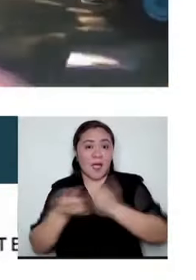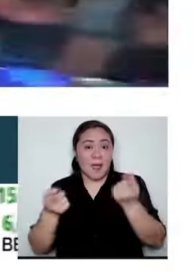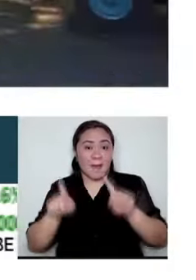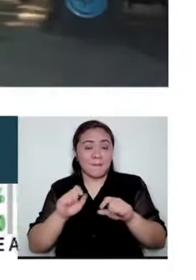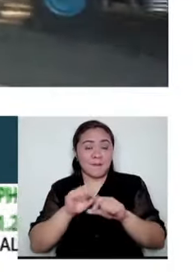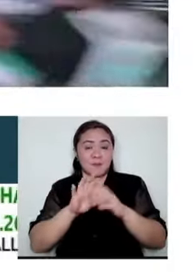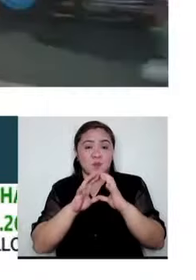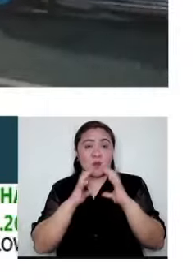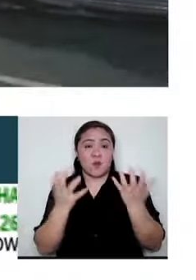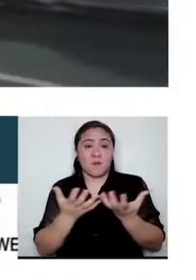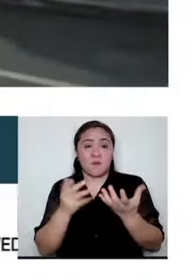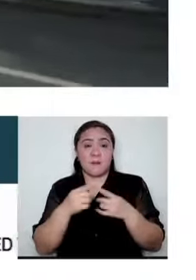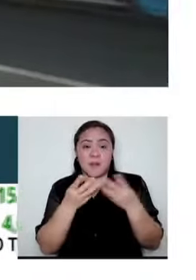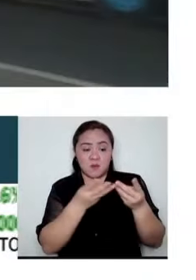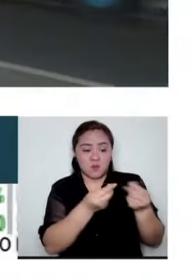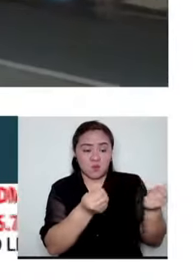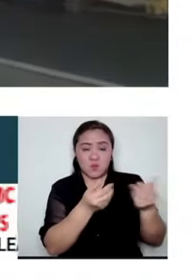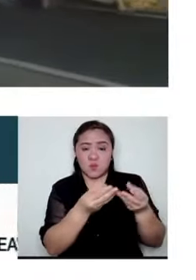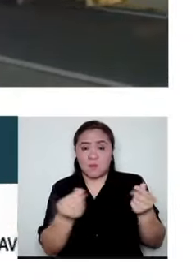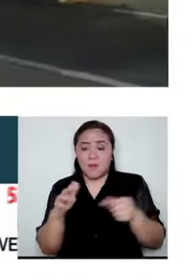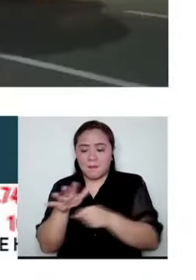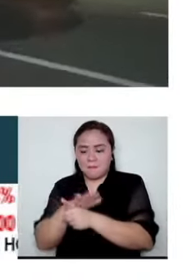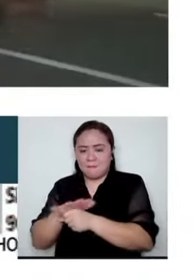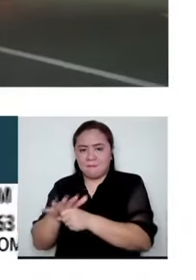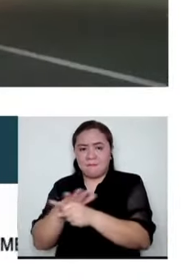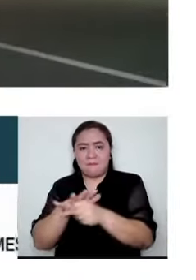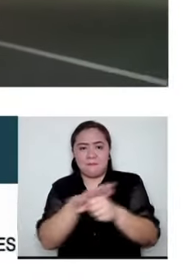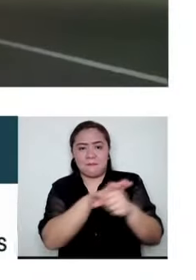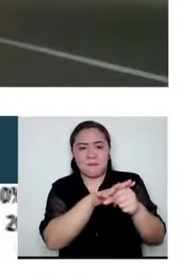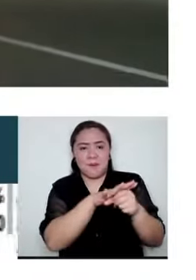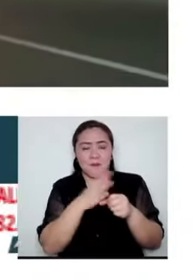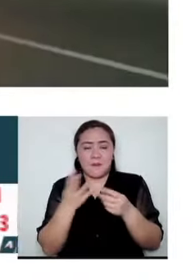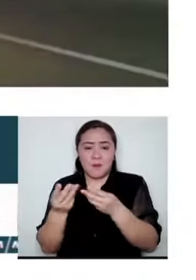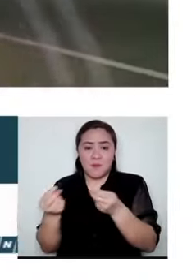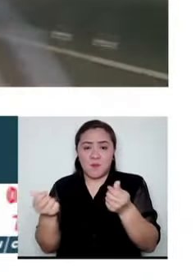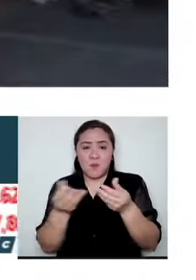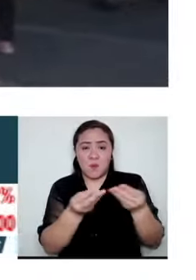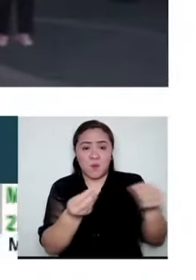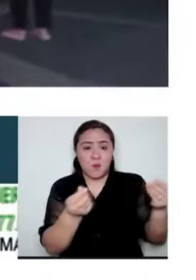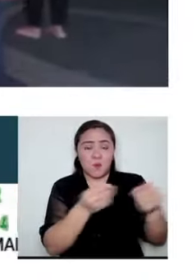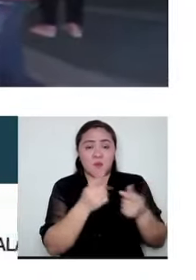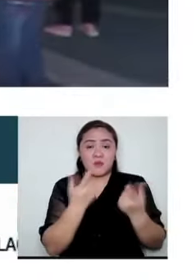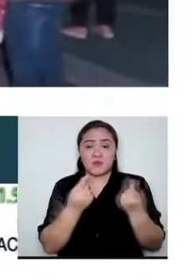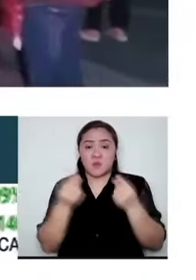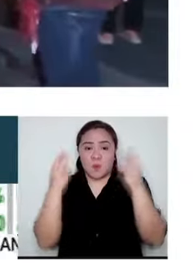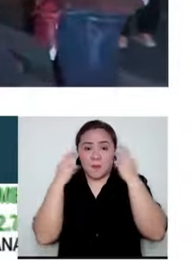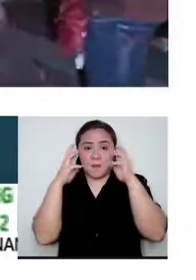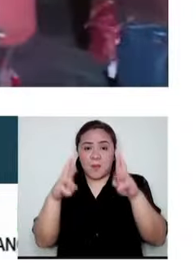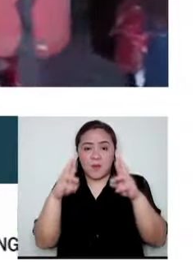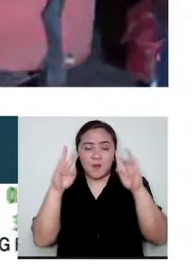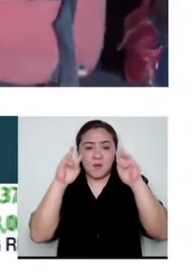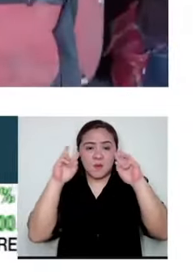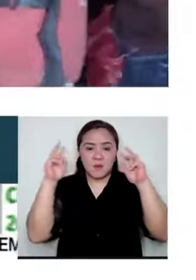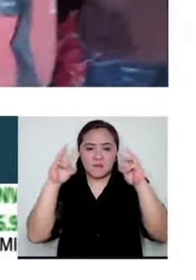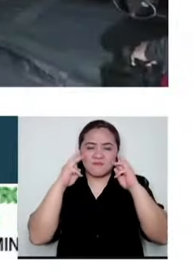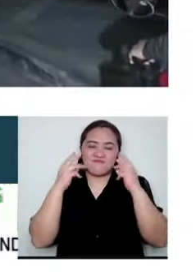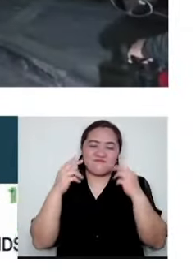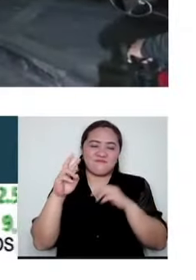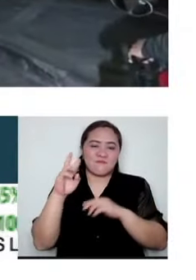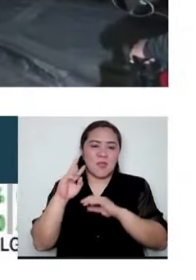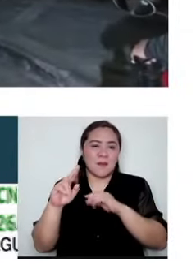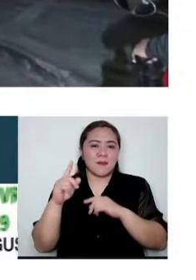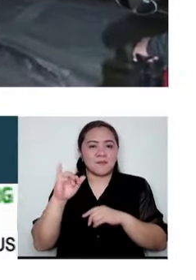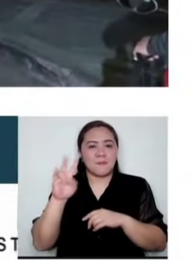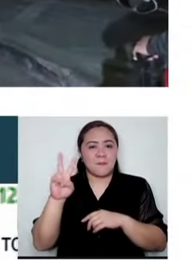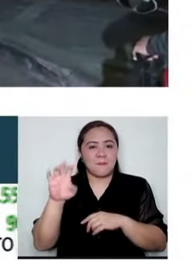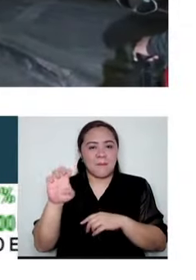problem, but the solutions will be local. The solutions will be made by the mayors, the vice mayors, and the barangay captains. They've been there